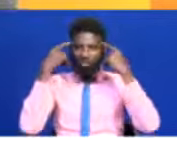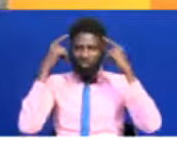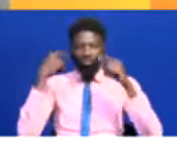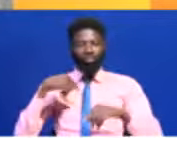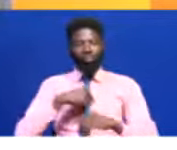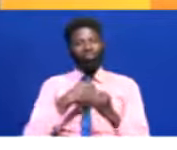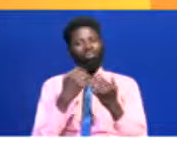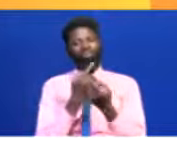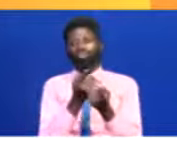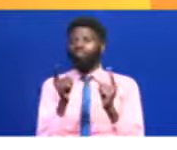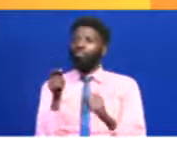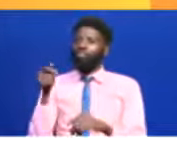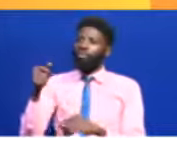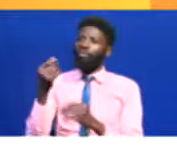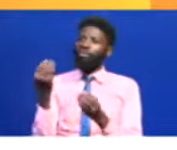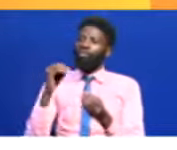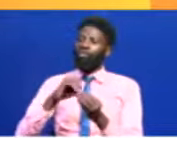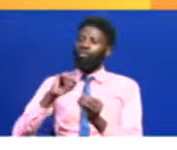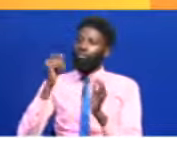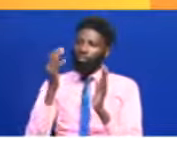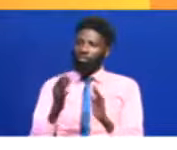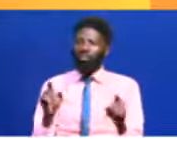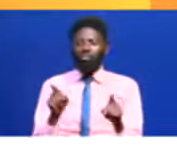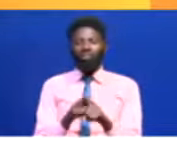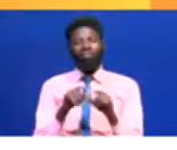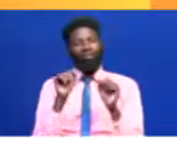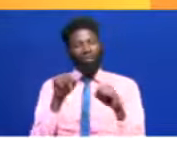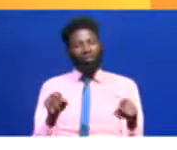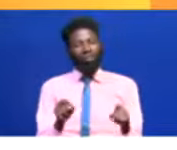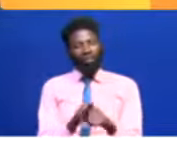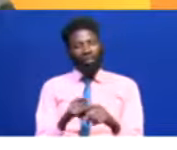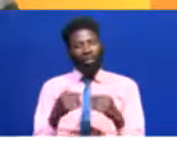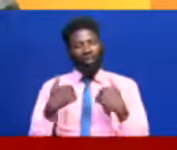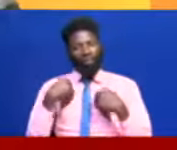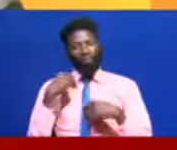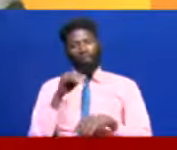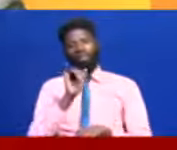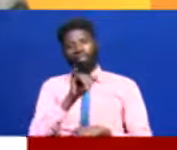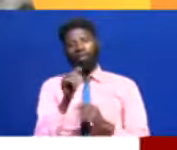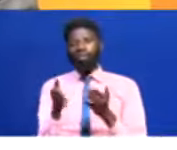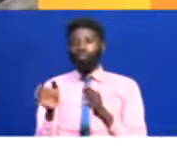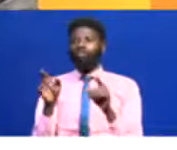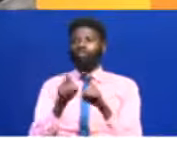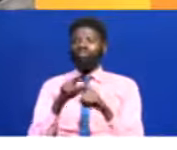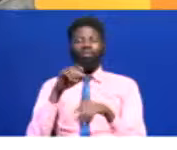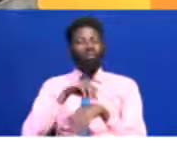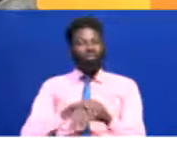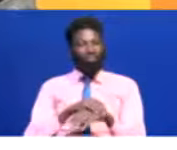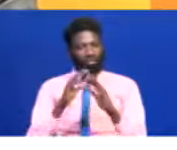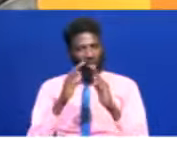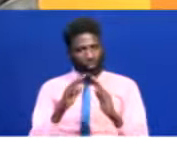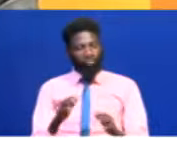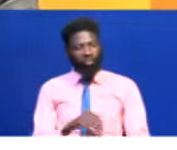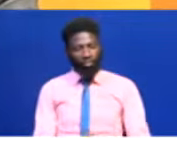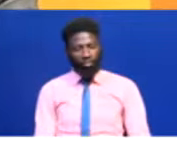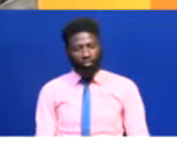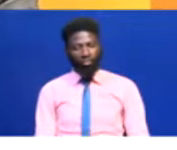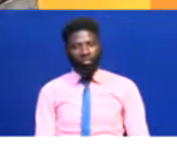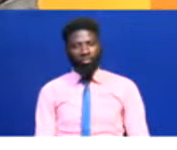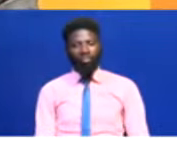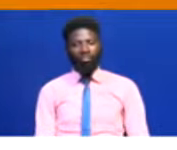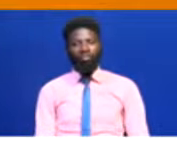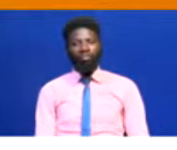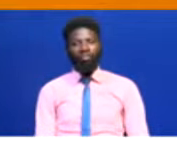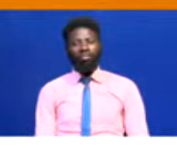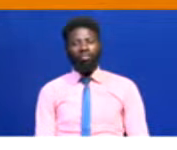all pay so that more Kenyans can also, you know, get that latitude of mm-hmm. getting a house like you. Now,